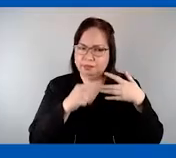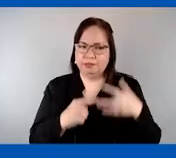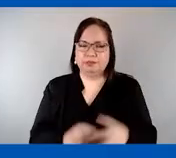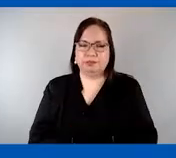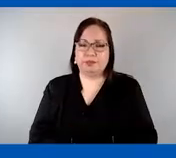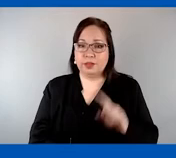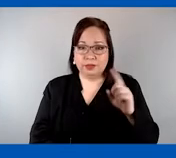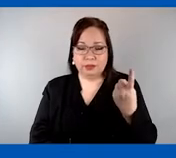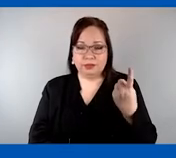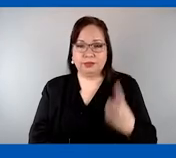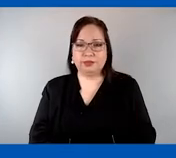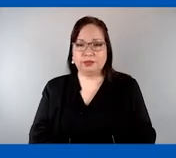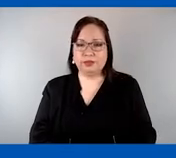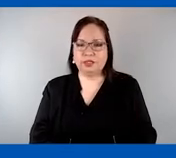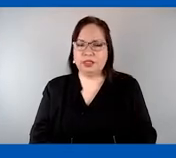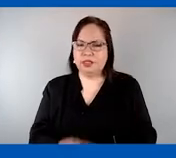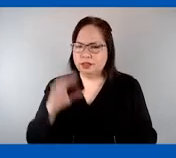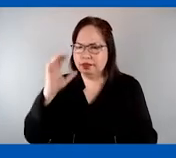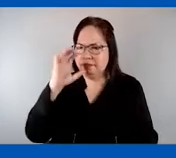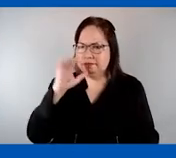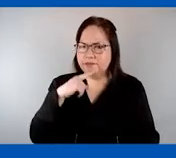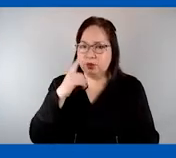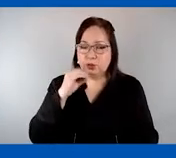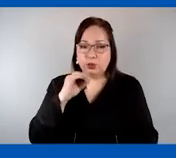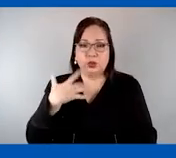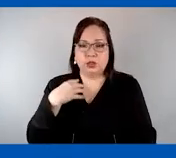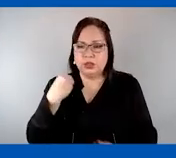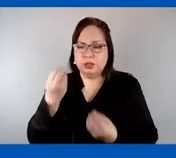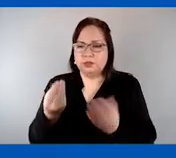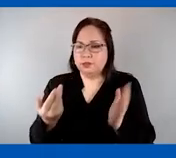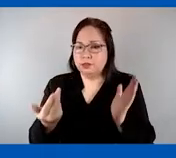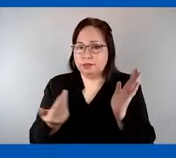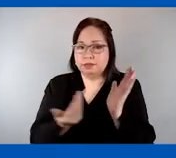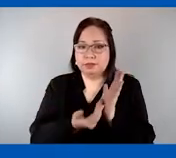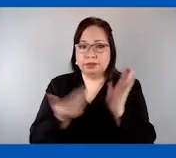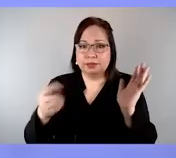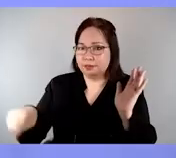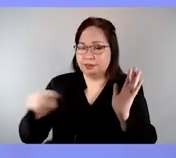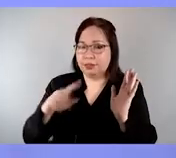First, it sought to affirm native title,